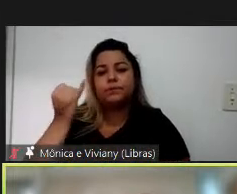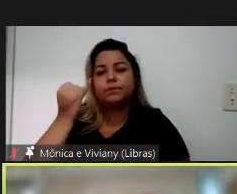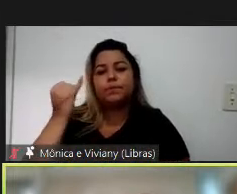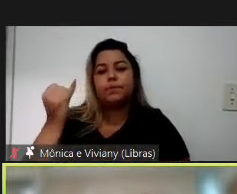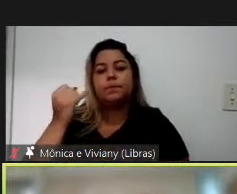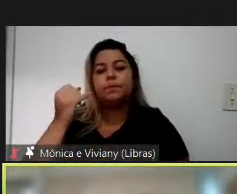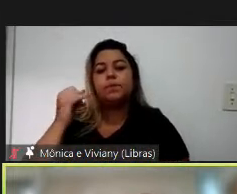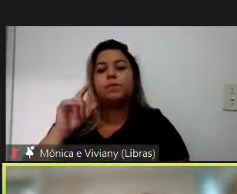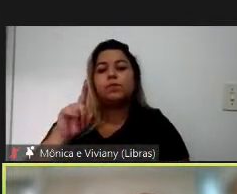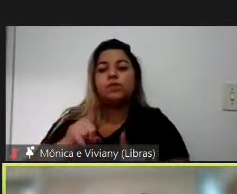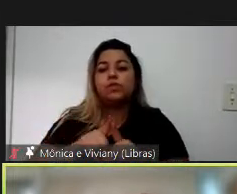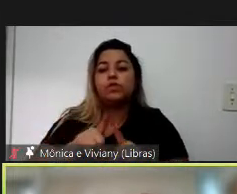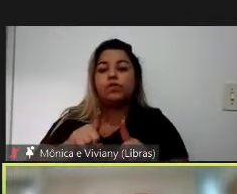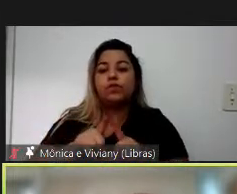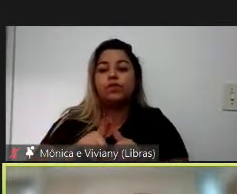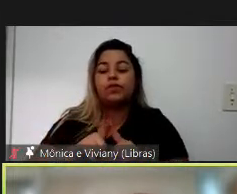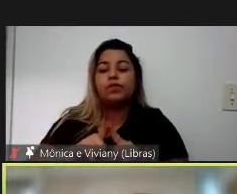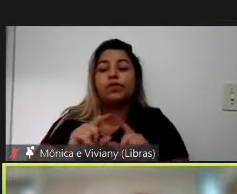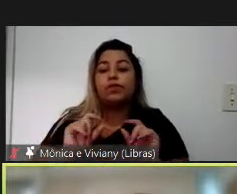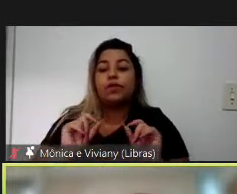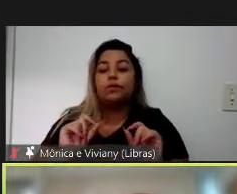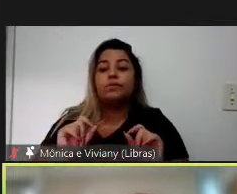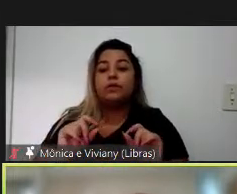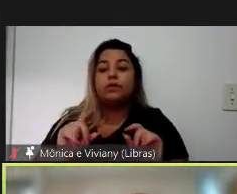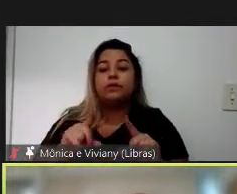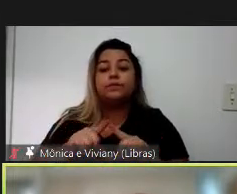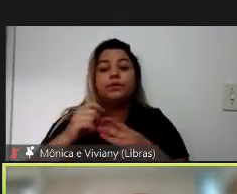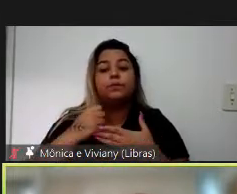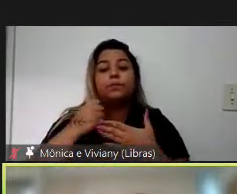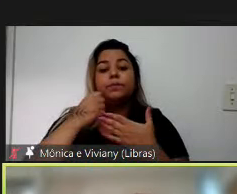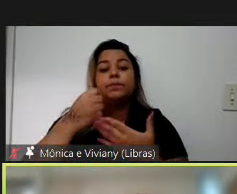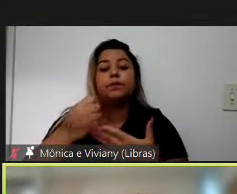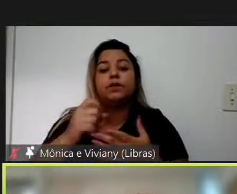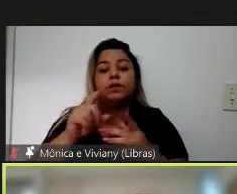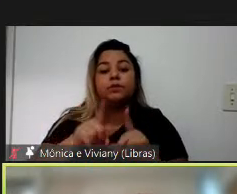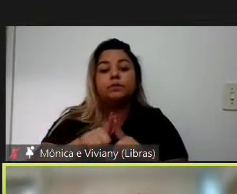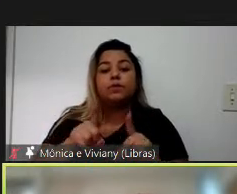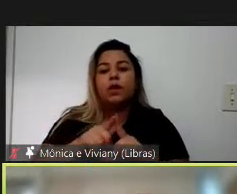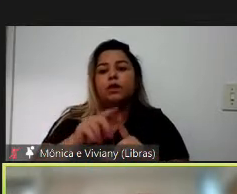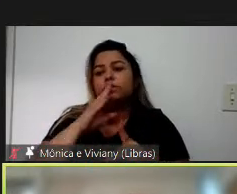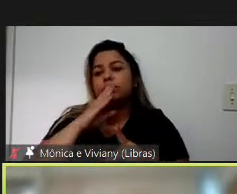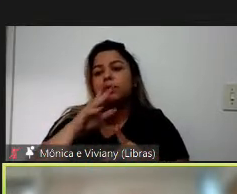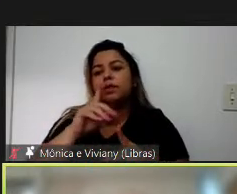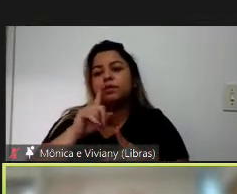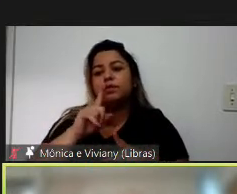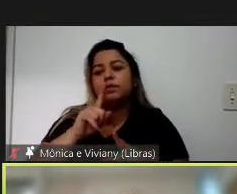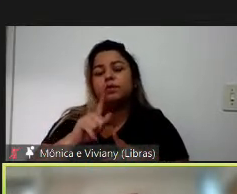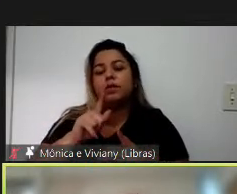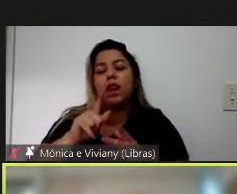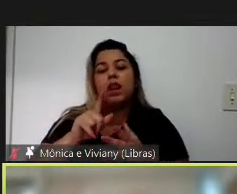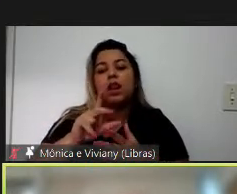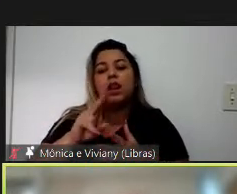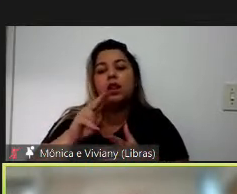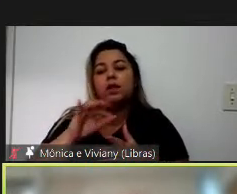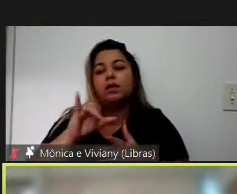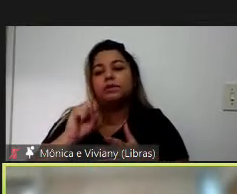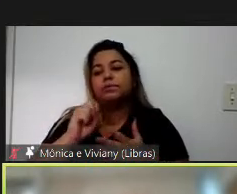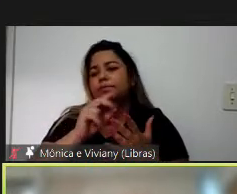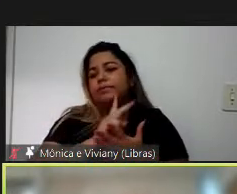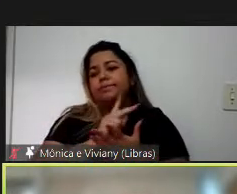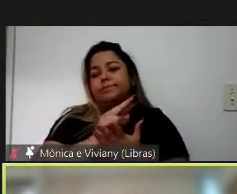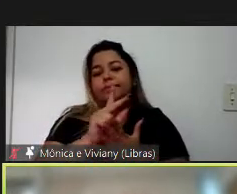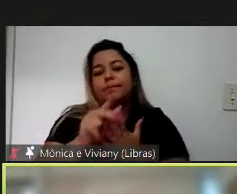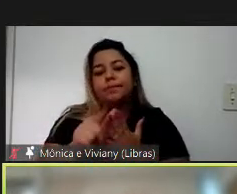invest in public policies of food and nutrition, and to offer the greatest offers, which